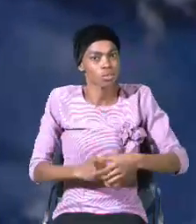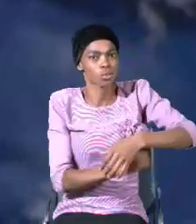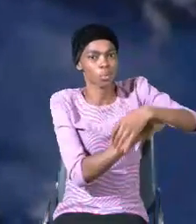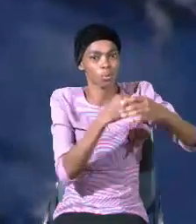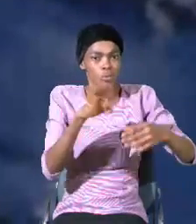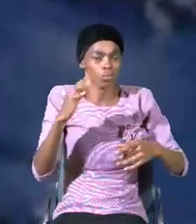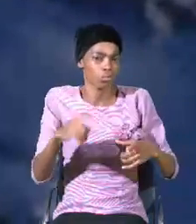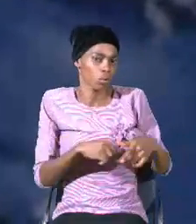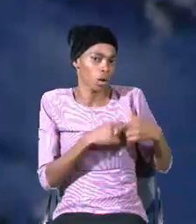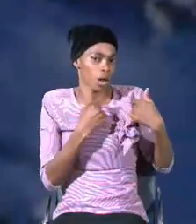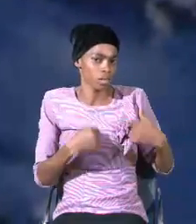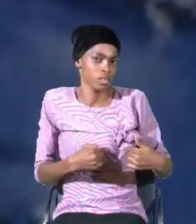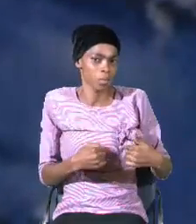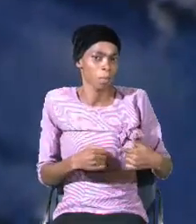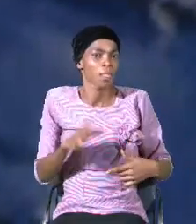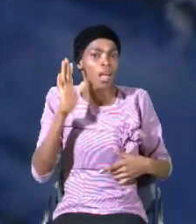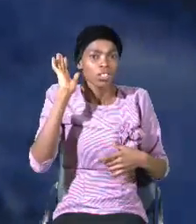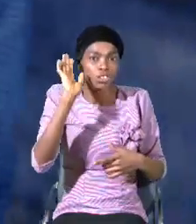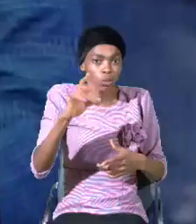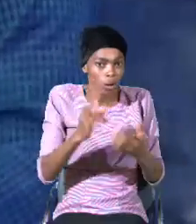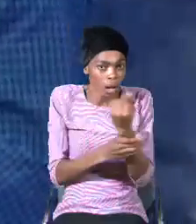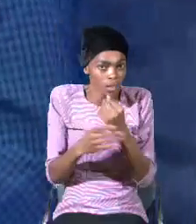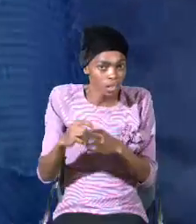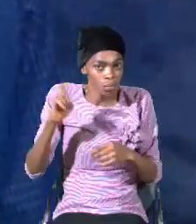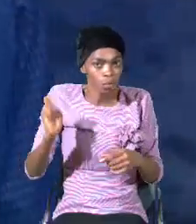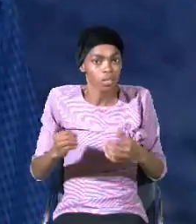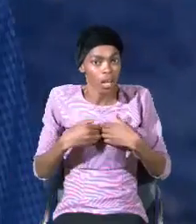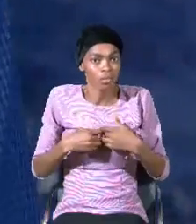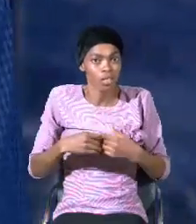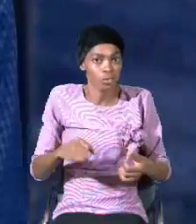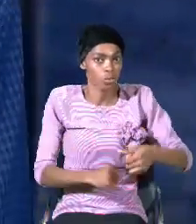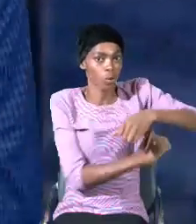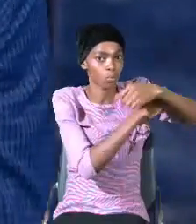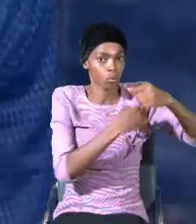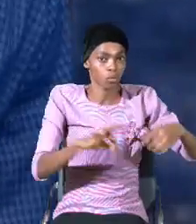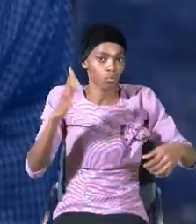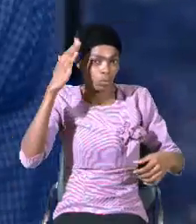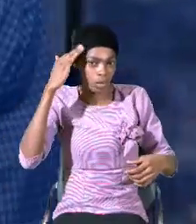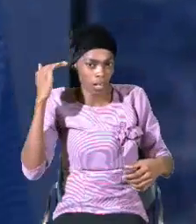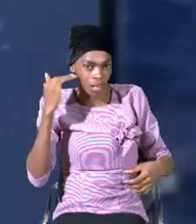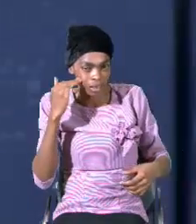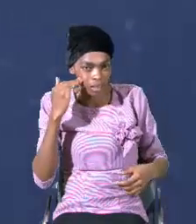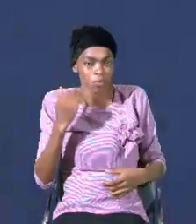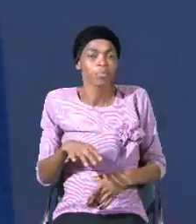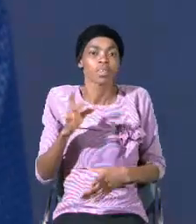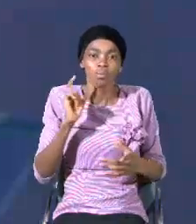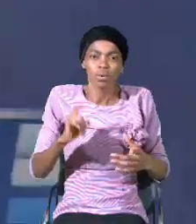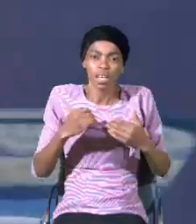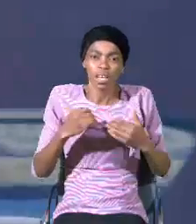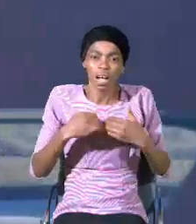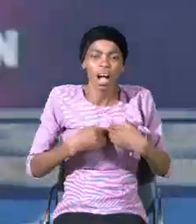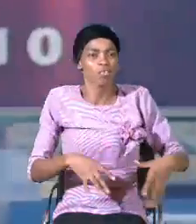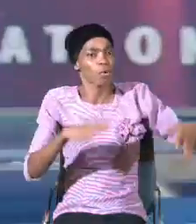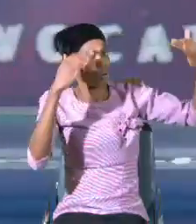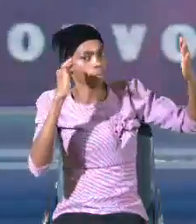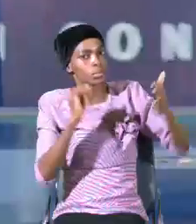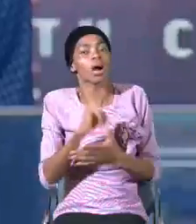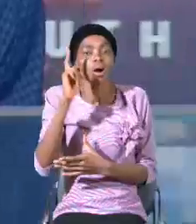the support of your head. Your hand must have hope that what I'm going to do now will lead me to